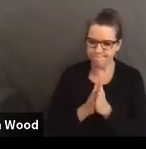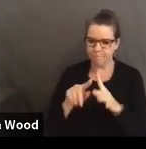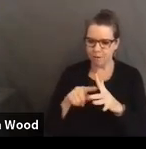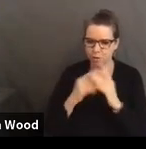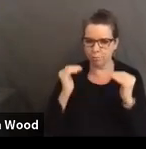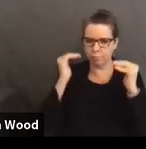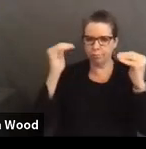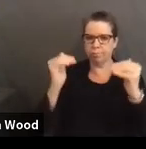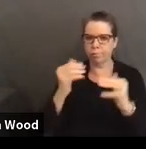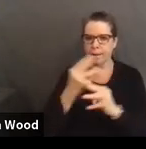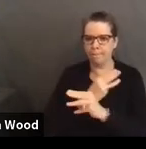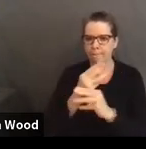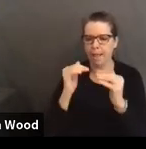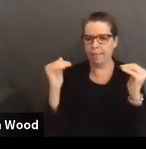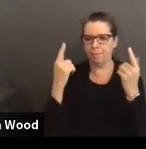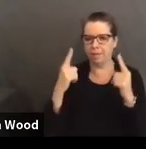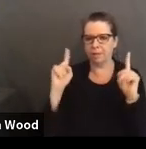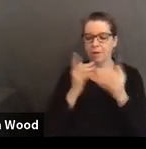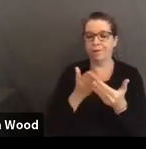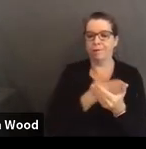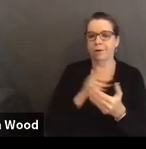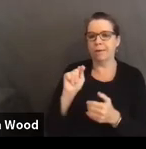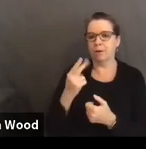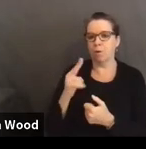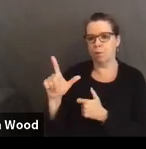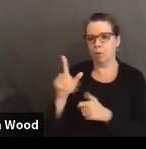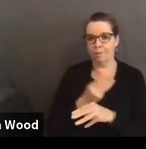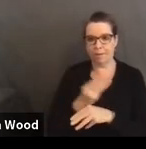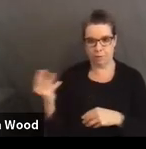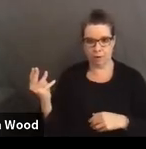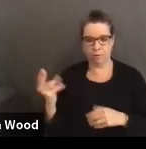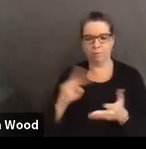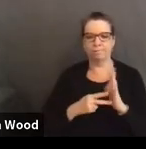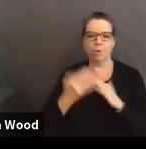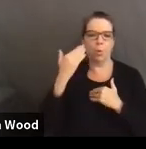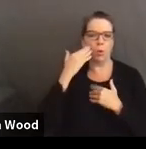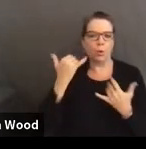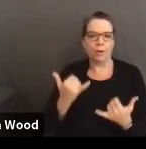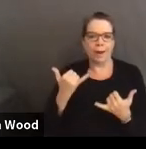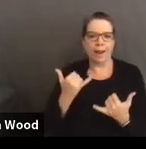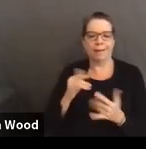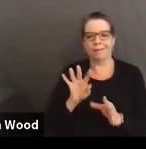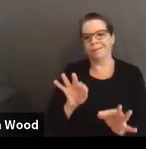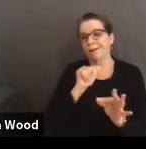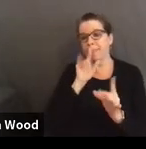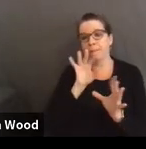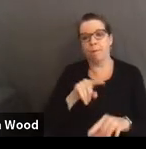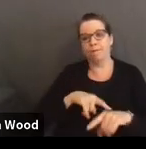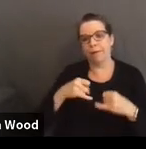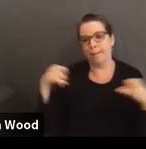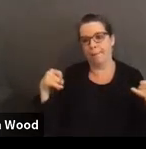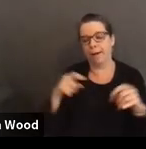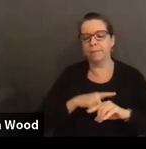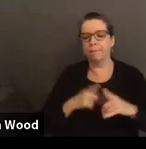success prior to the release of Texas Home Learning materials, which we know is not on an ideal timeline.